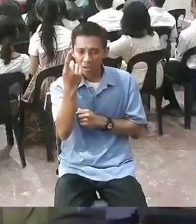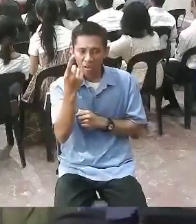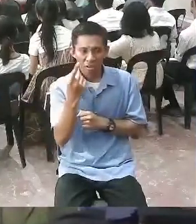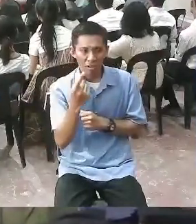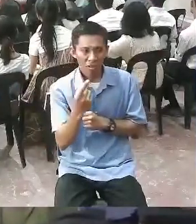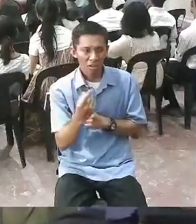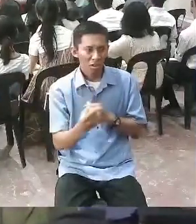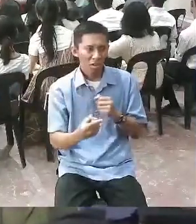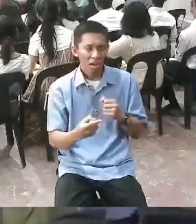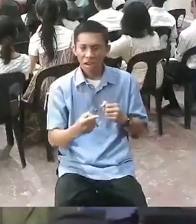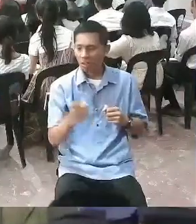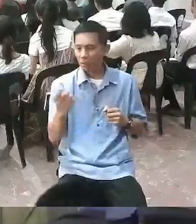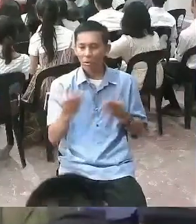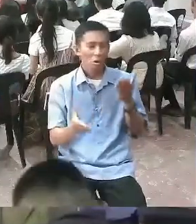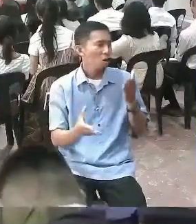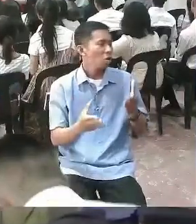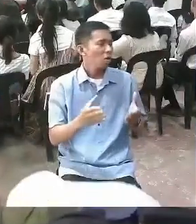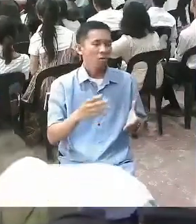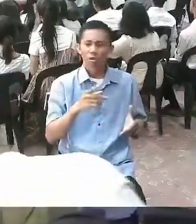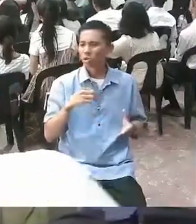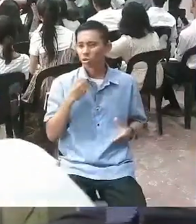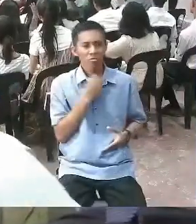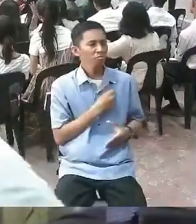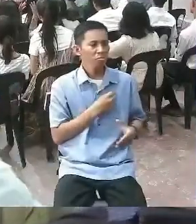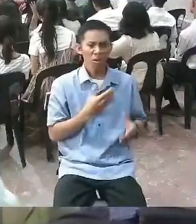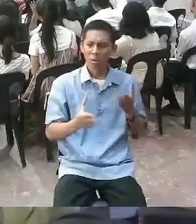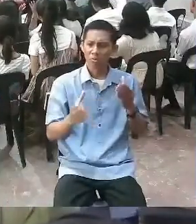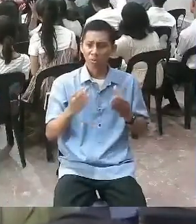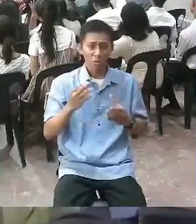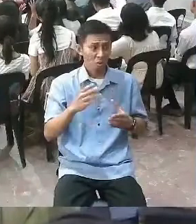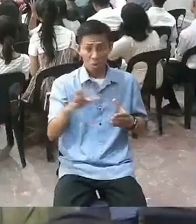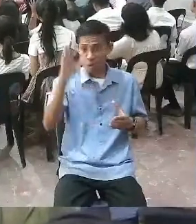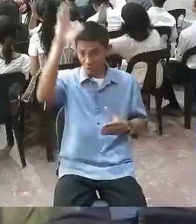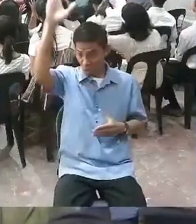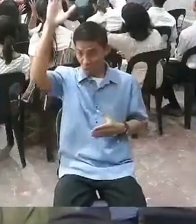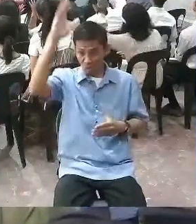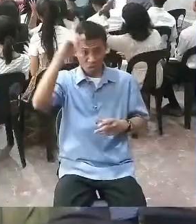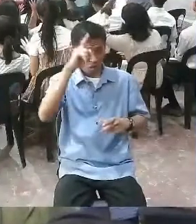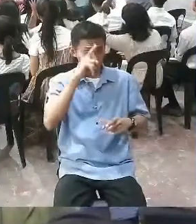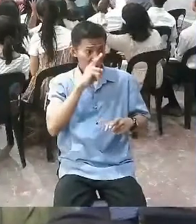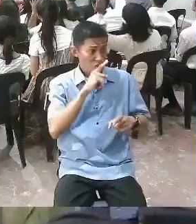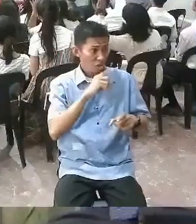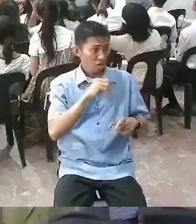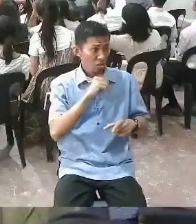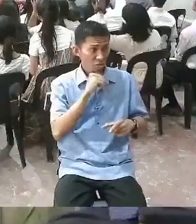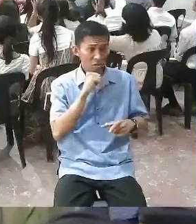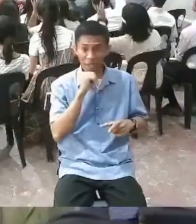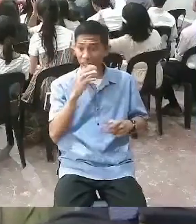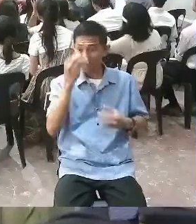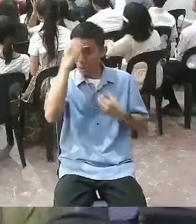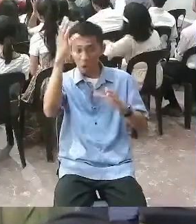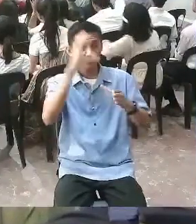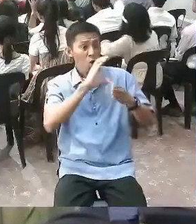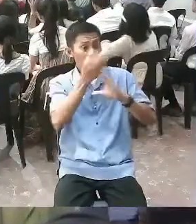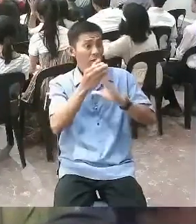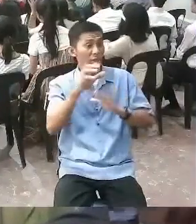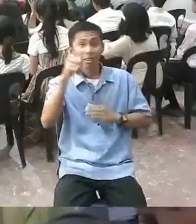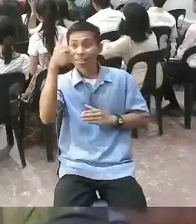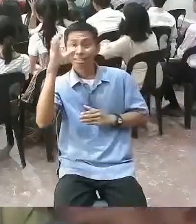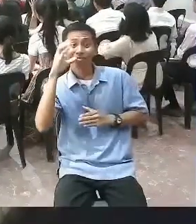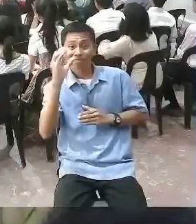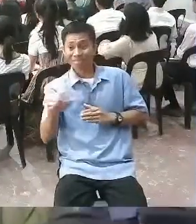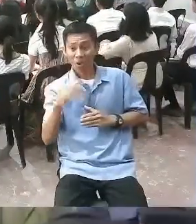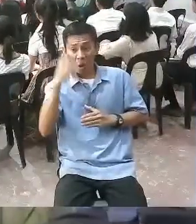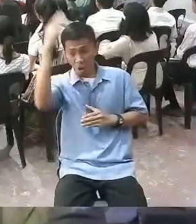Ten Commandments? Could I see your hand? Amen. Come on. Everybody's hand better go up or you'll be lying.